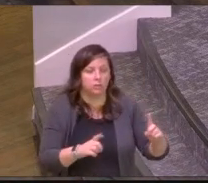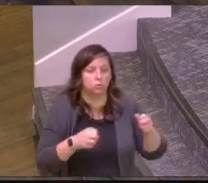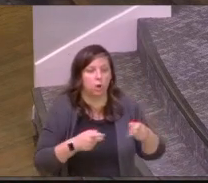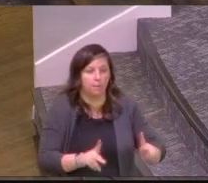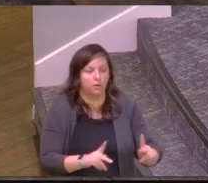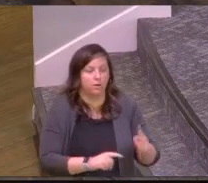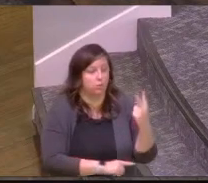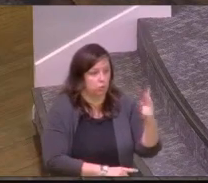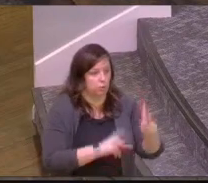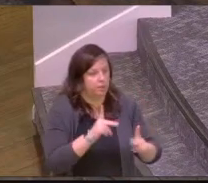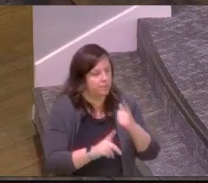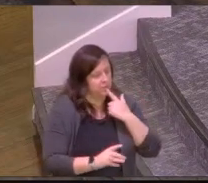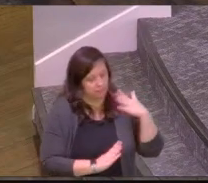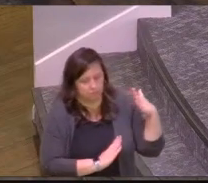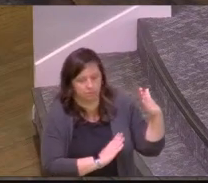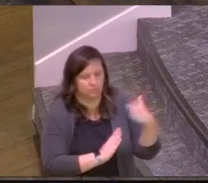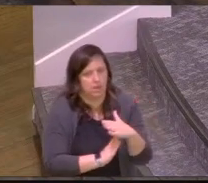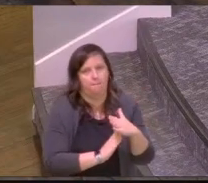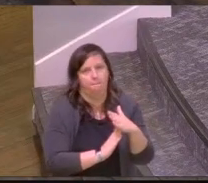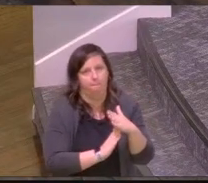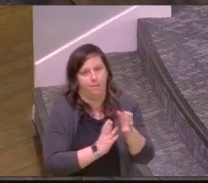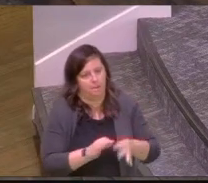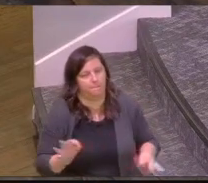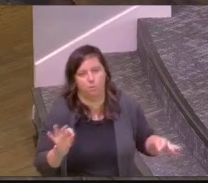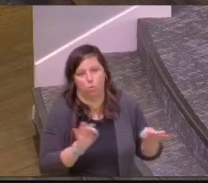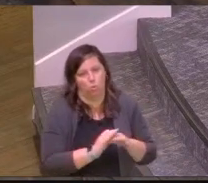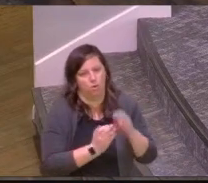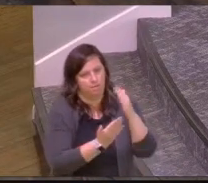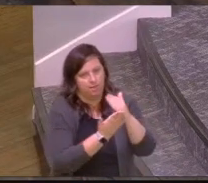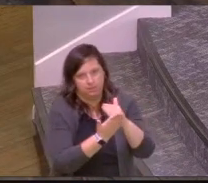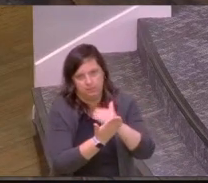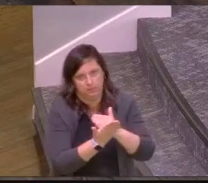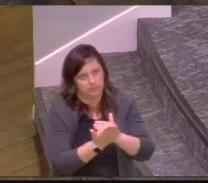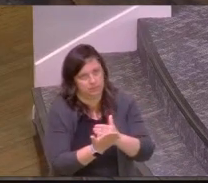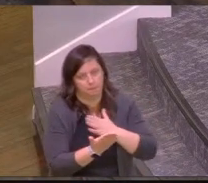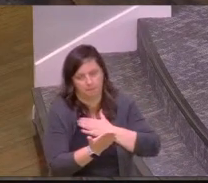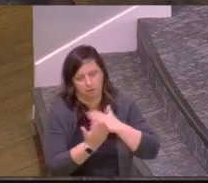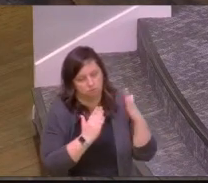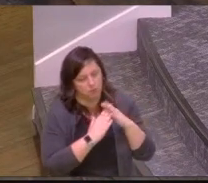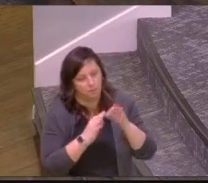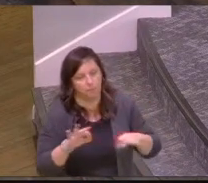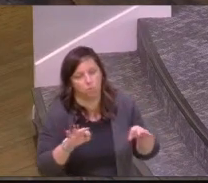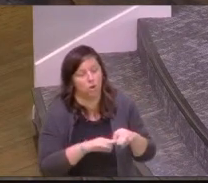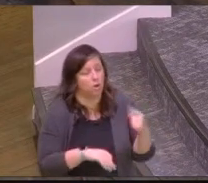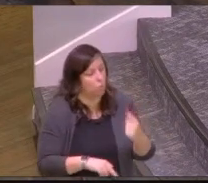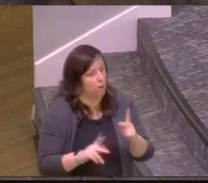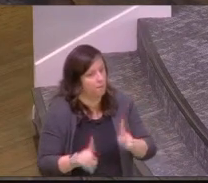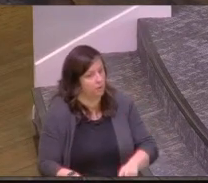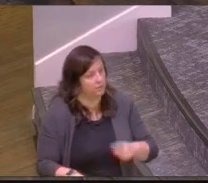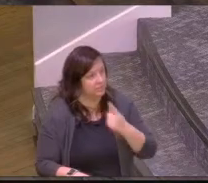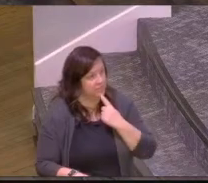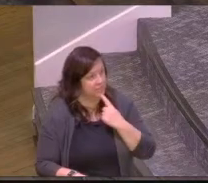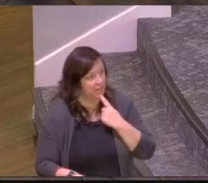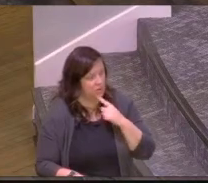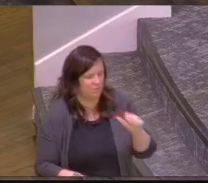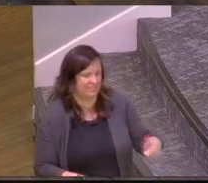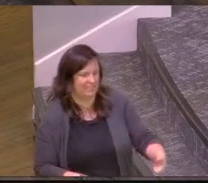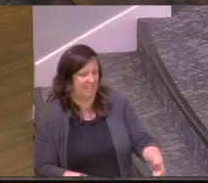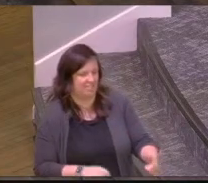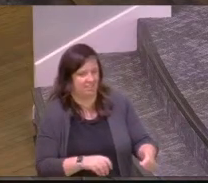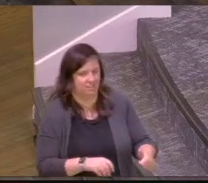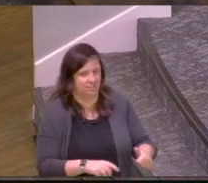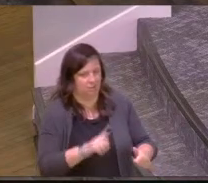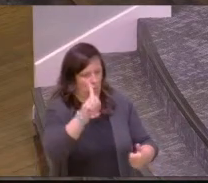saying it was their very most important thing on the list of items, and one person had it, as the 10th